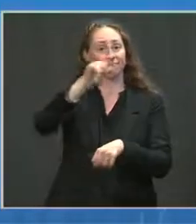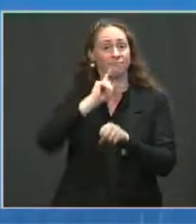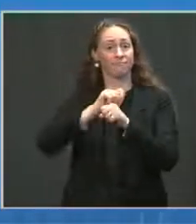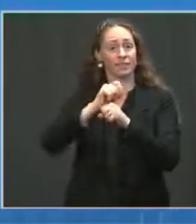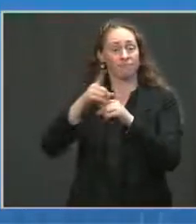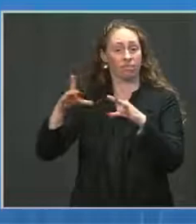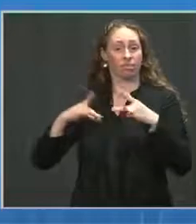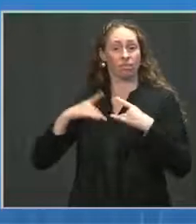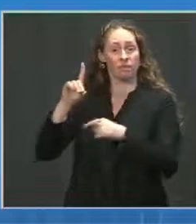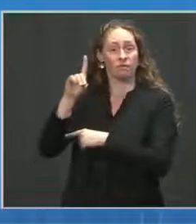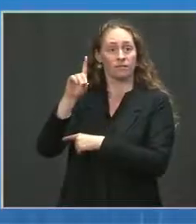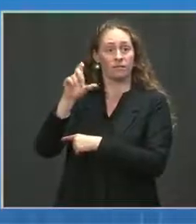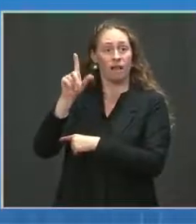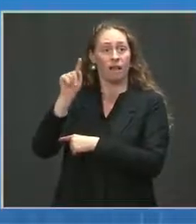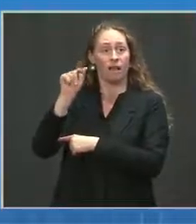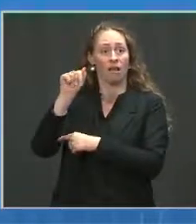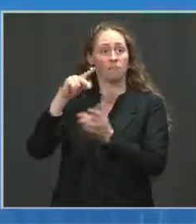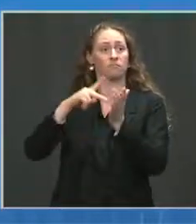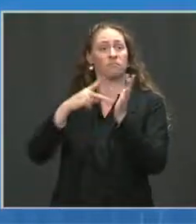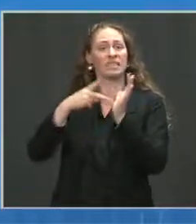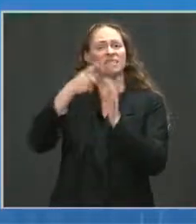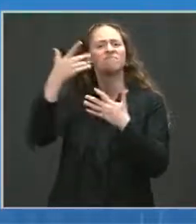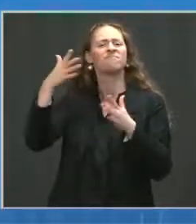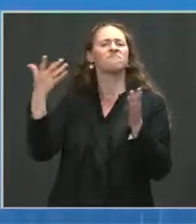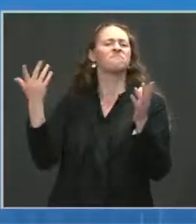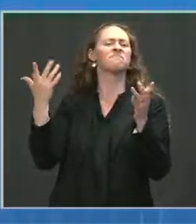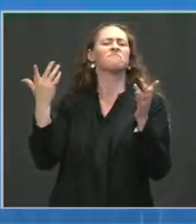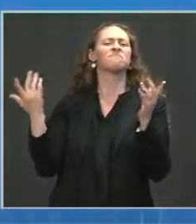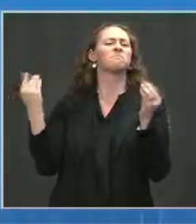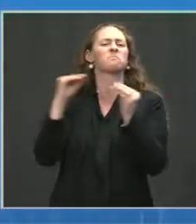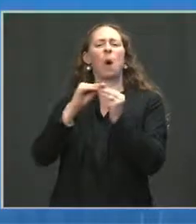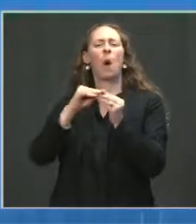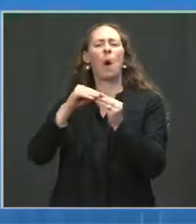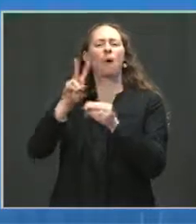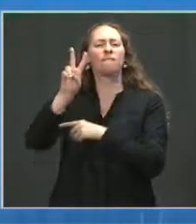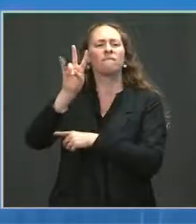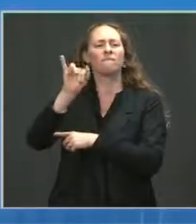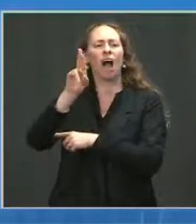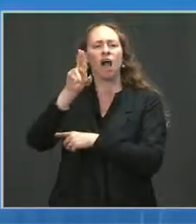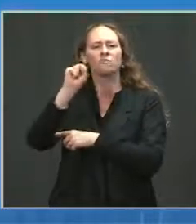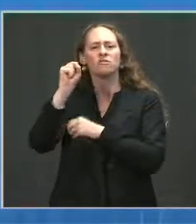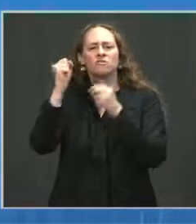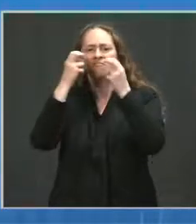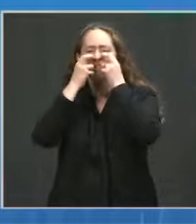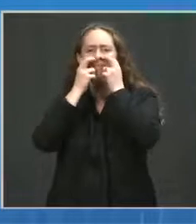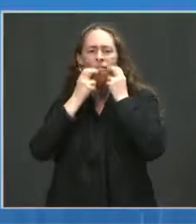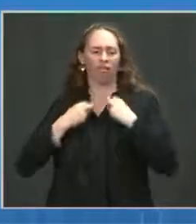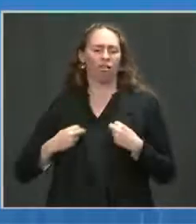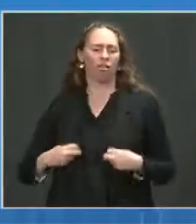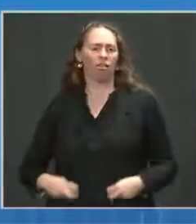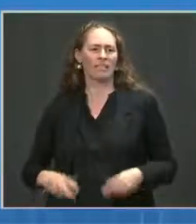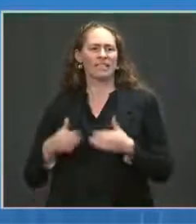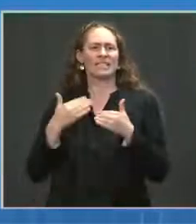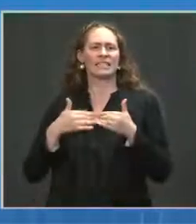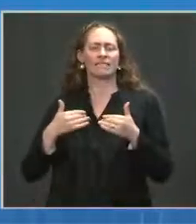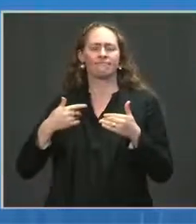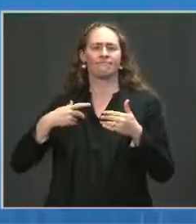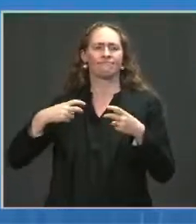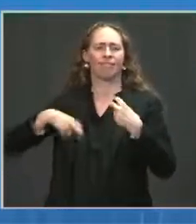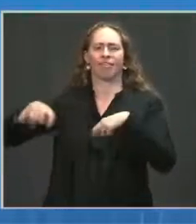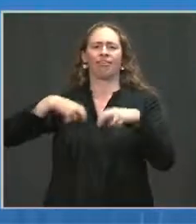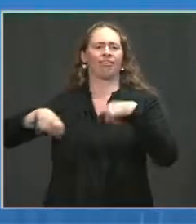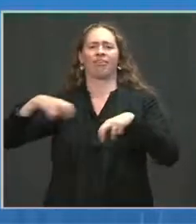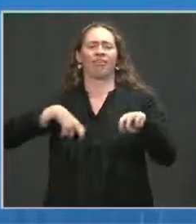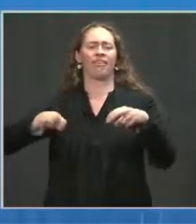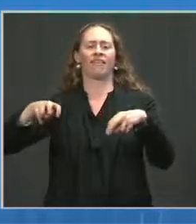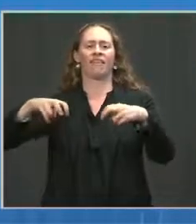This means that those who are infected have a larger burden of virus that they can spread to others. Third, those